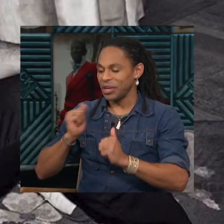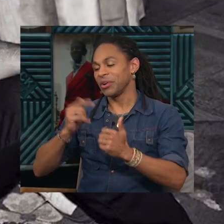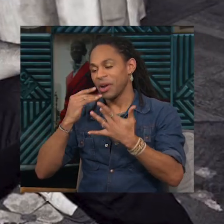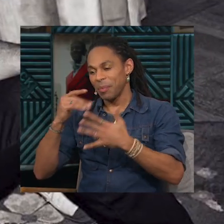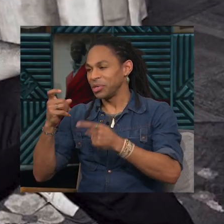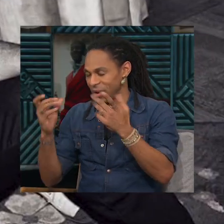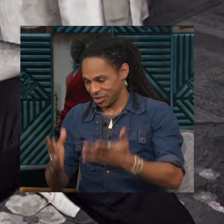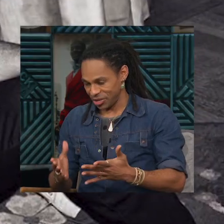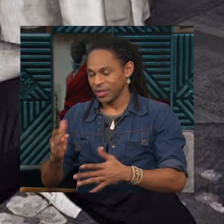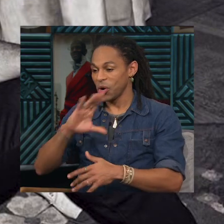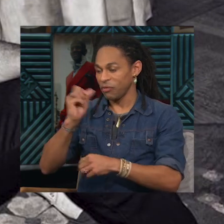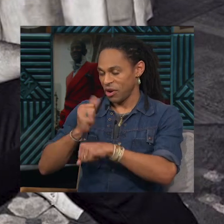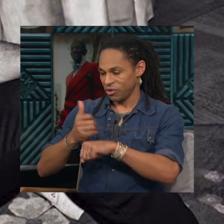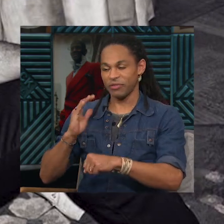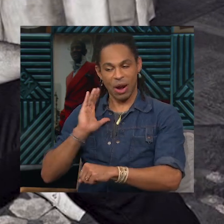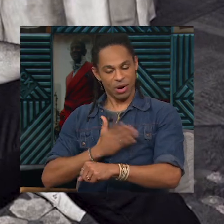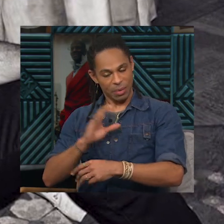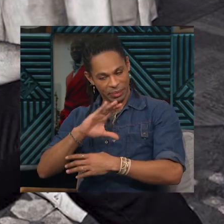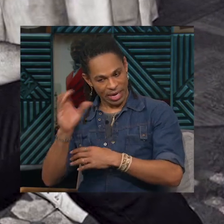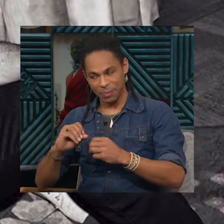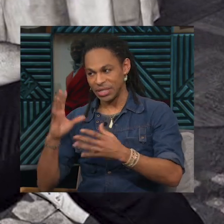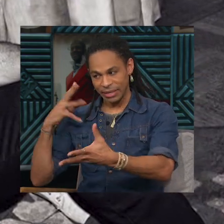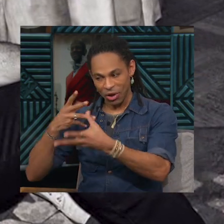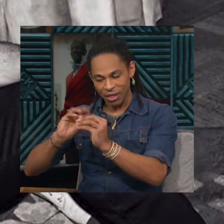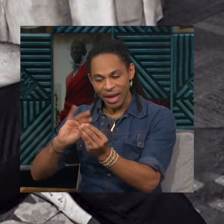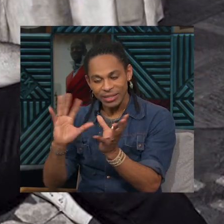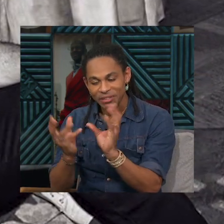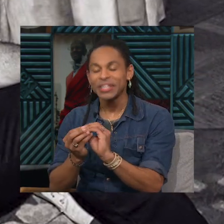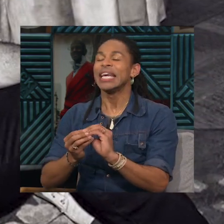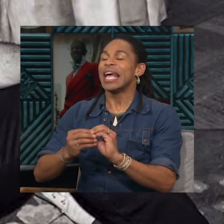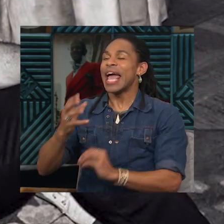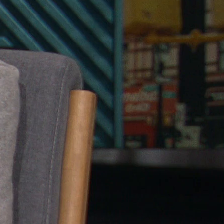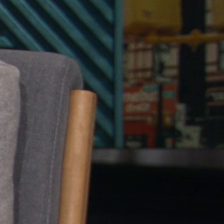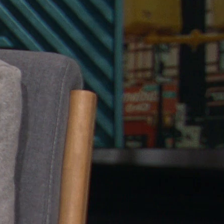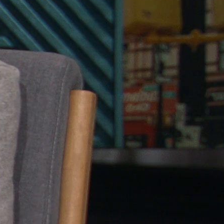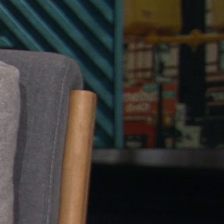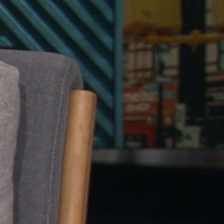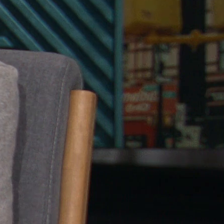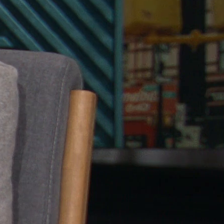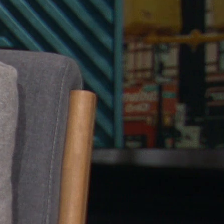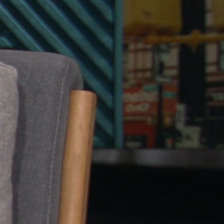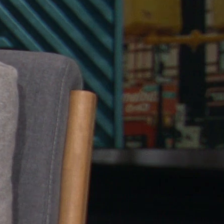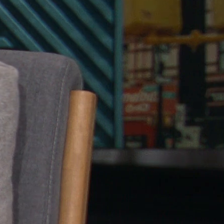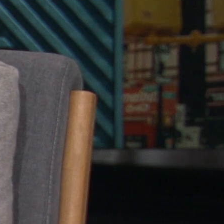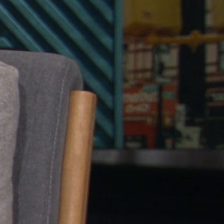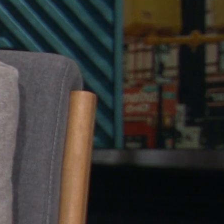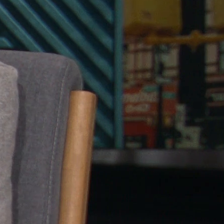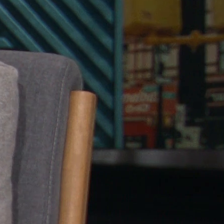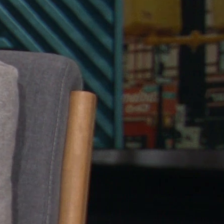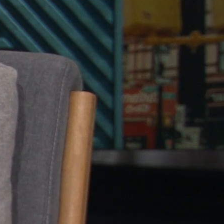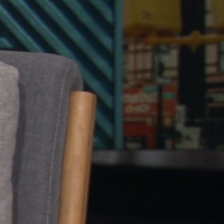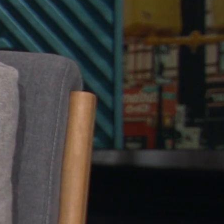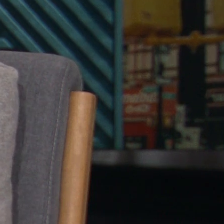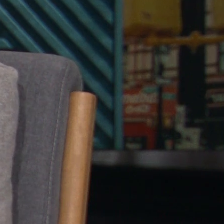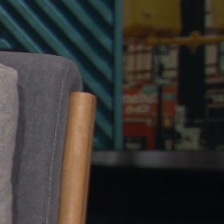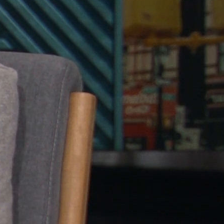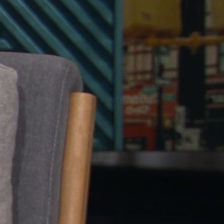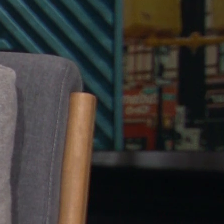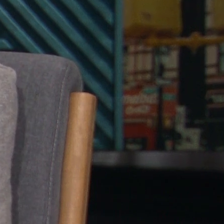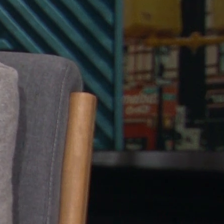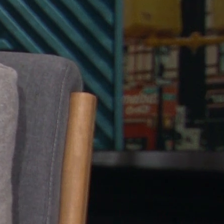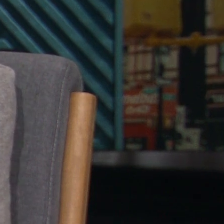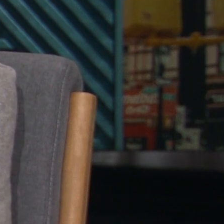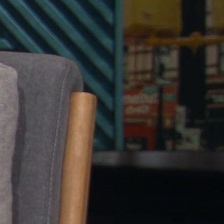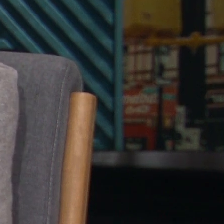a theater and opera director and a co-founder of our company, Up Until Now Collective. And you know, he's a hearing person, but